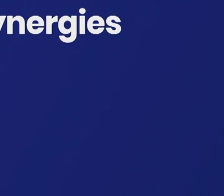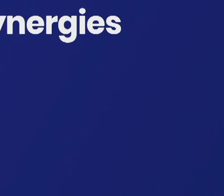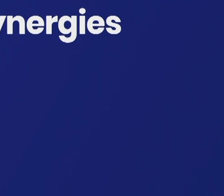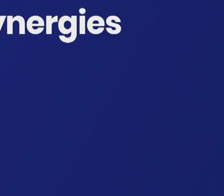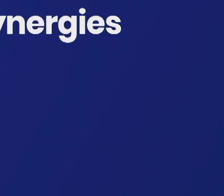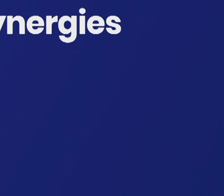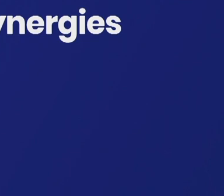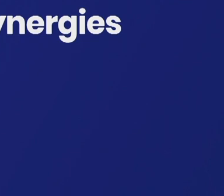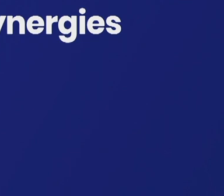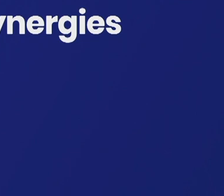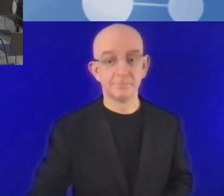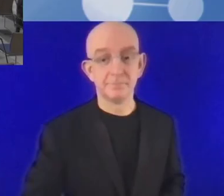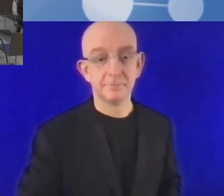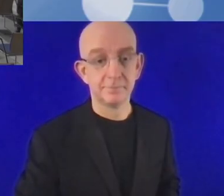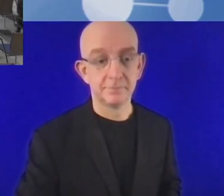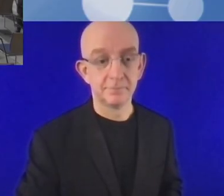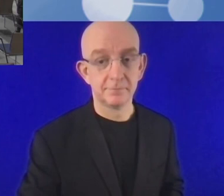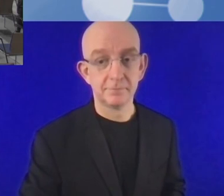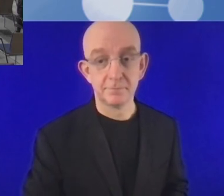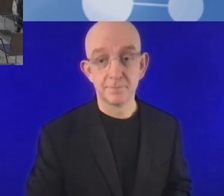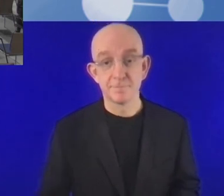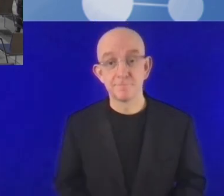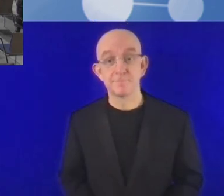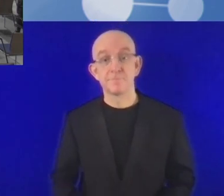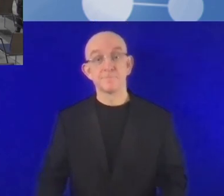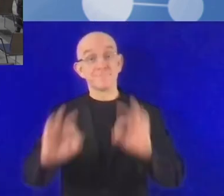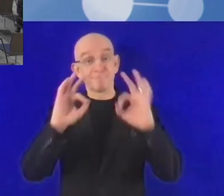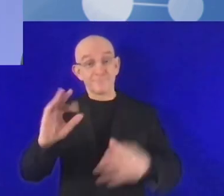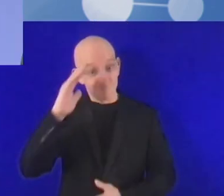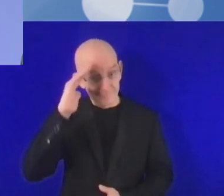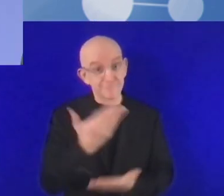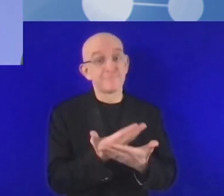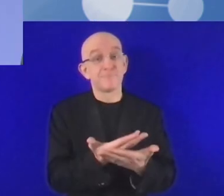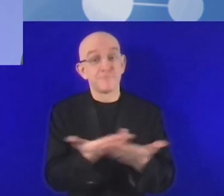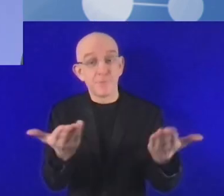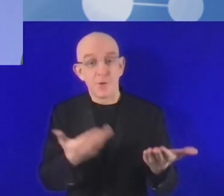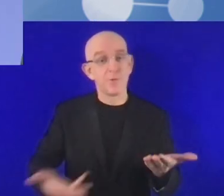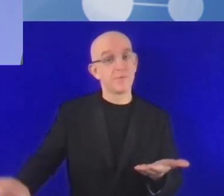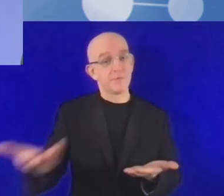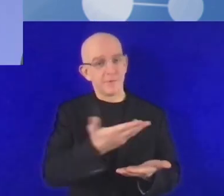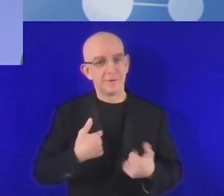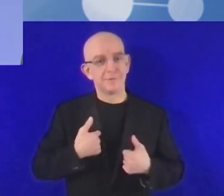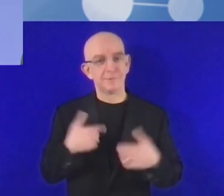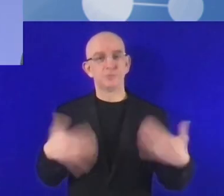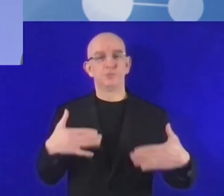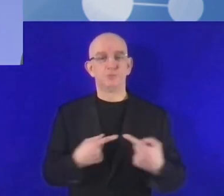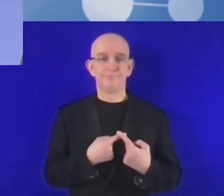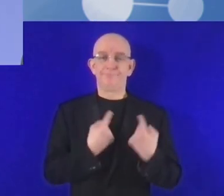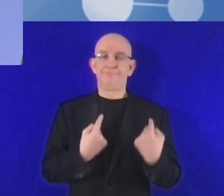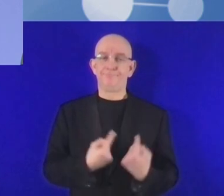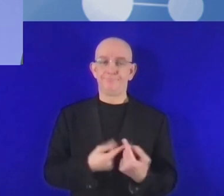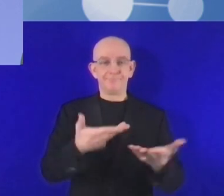of the Internet. I'm that I'm with you. And now, the other part of our program